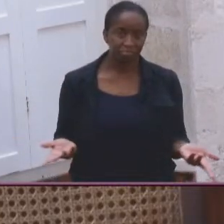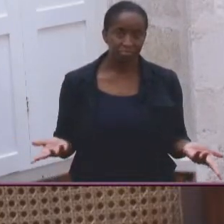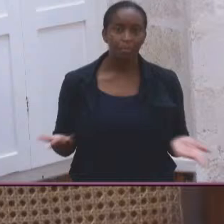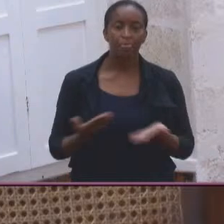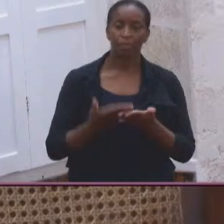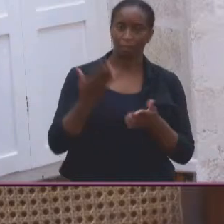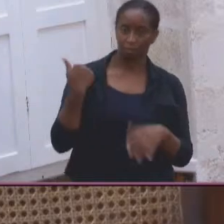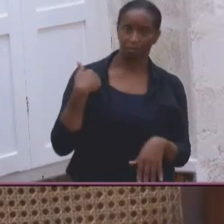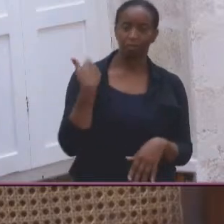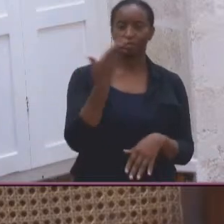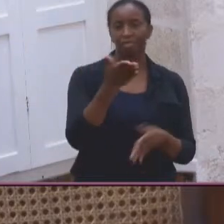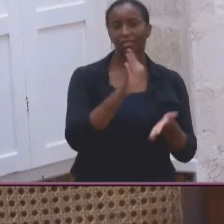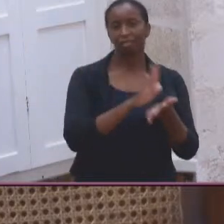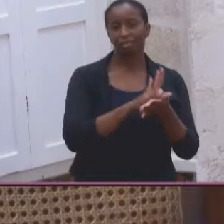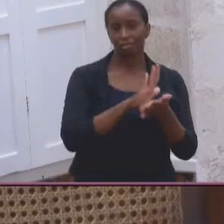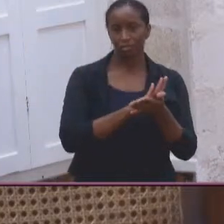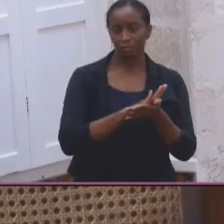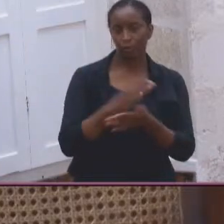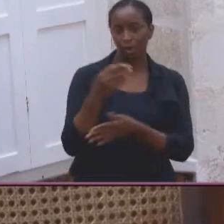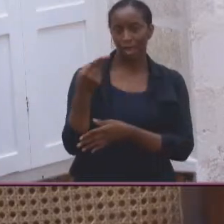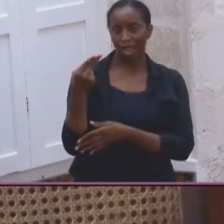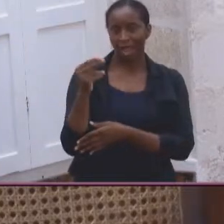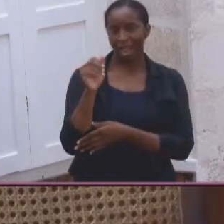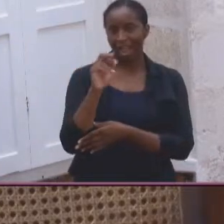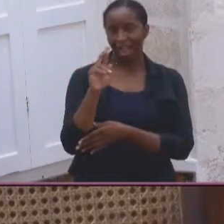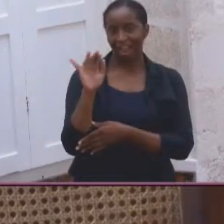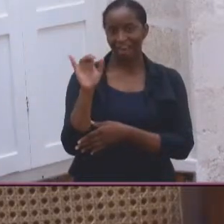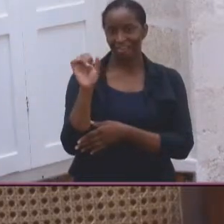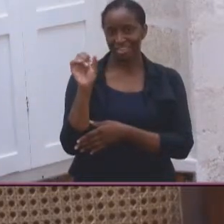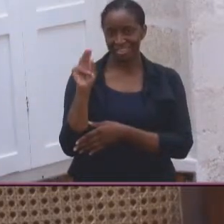Harrison College, that great place in Crompton Street,